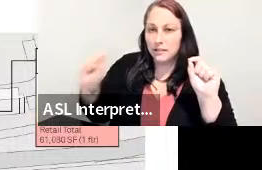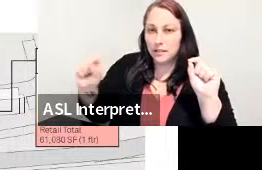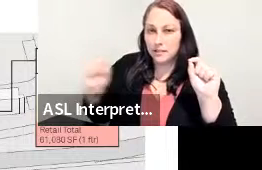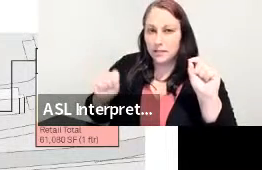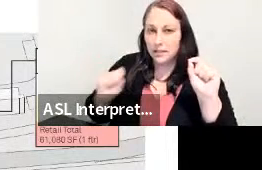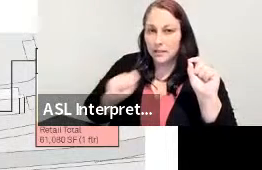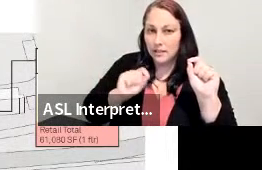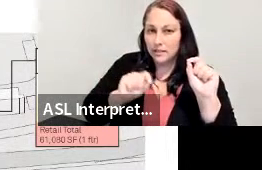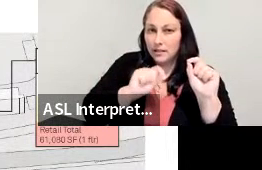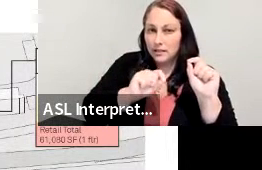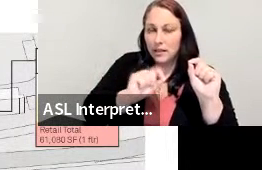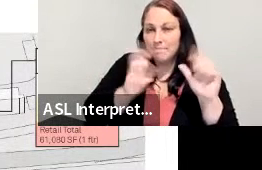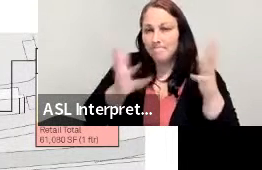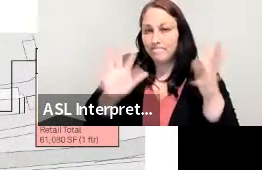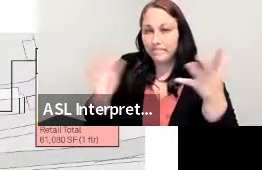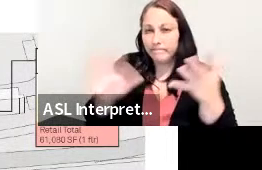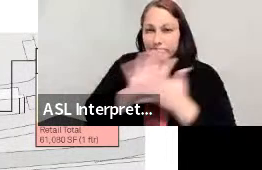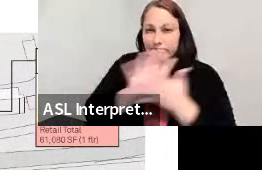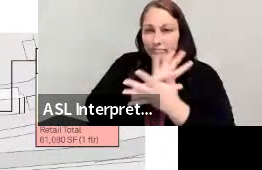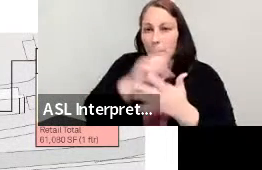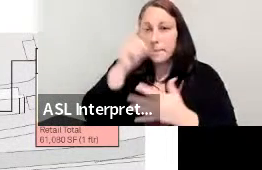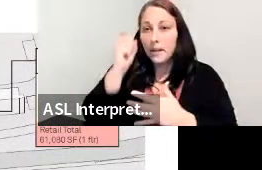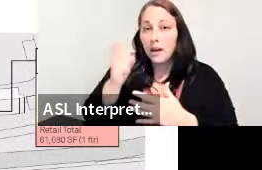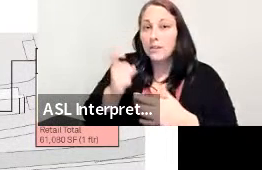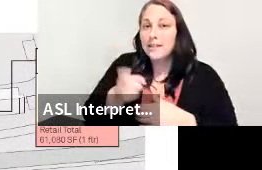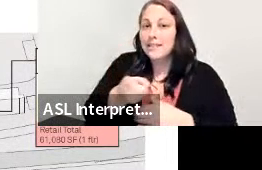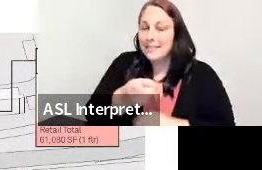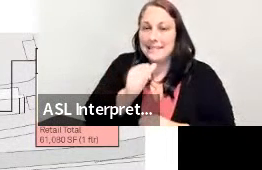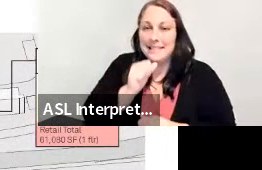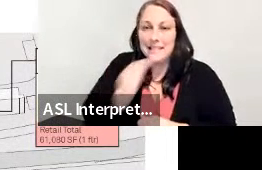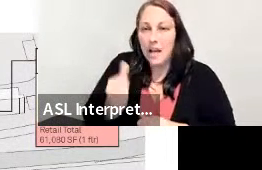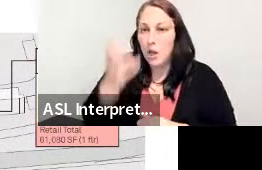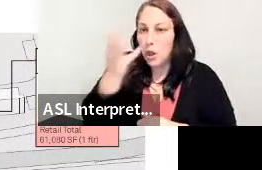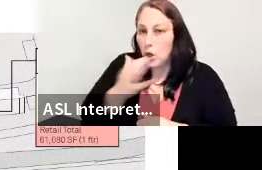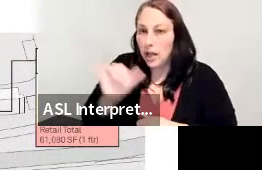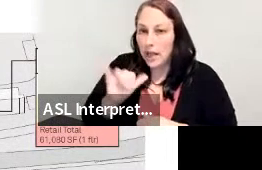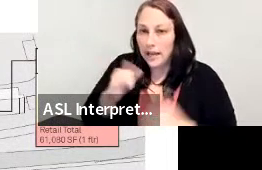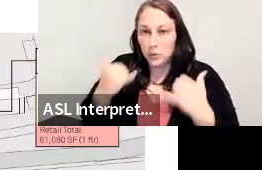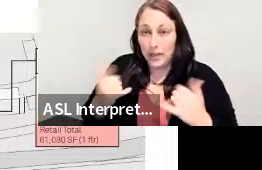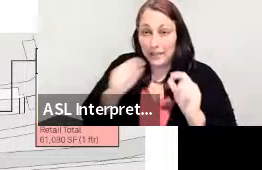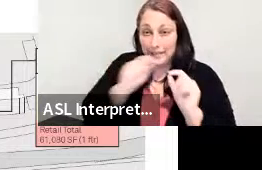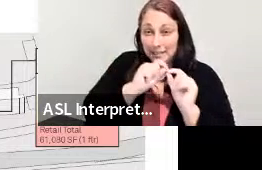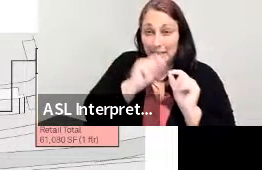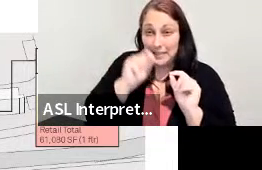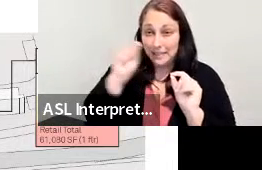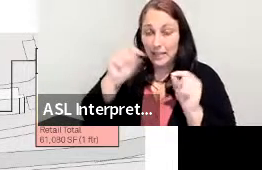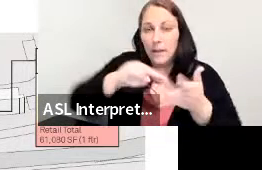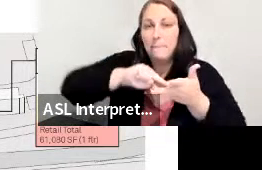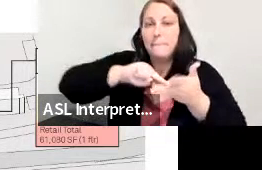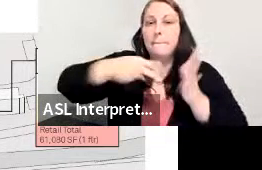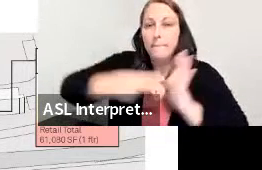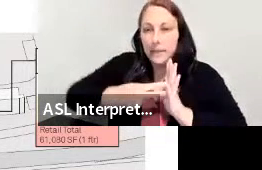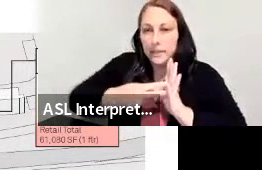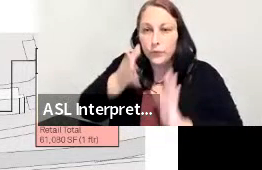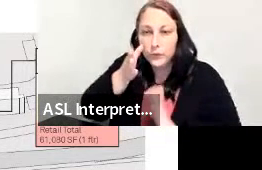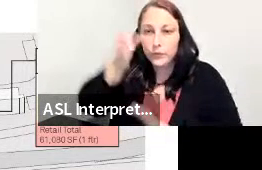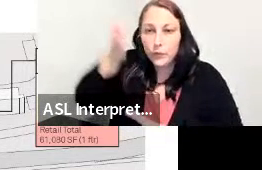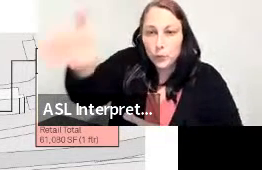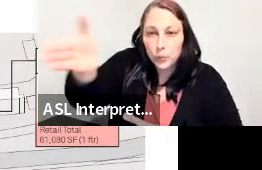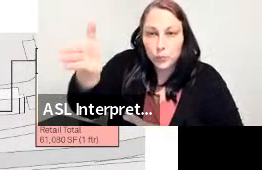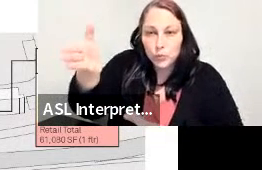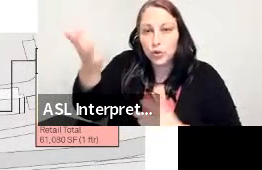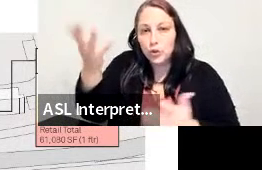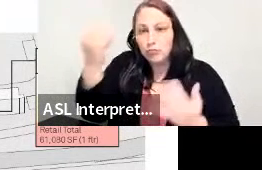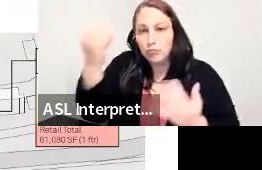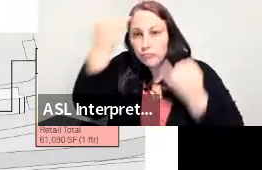there. So it is a little disorienting from today's conditions. So that's a And good this, call out. the one just to the north of that, but between there